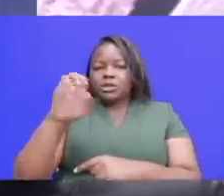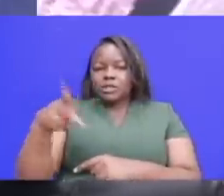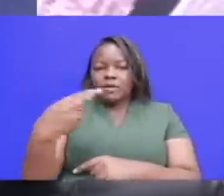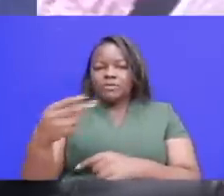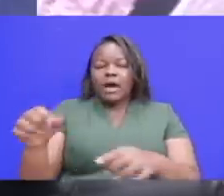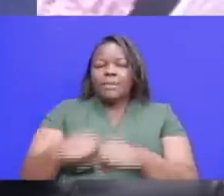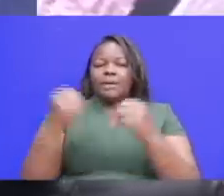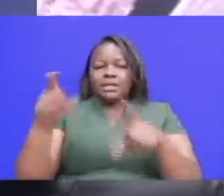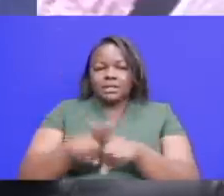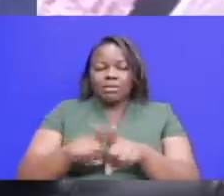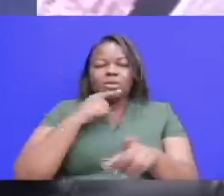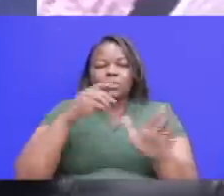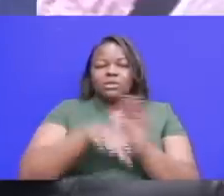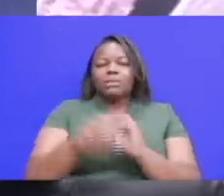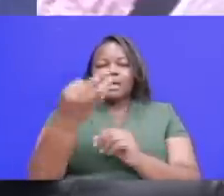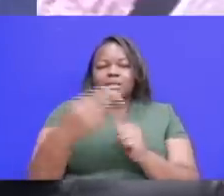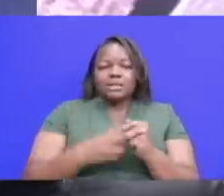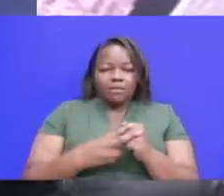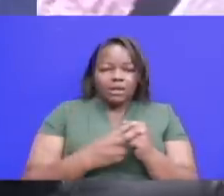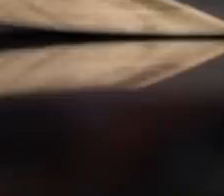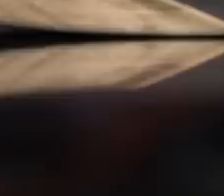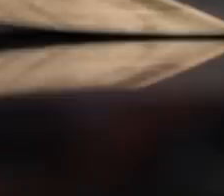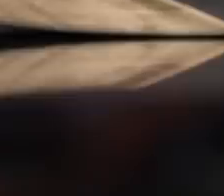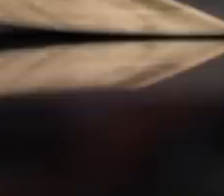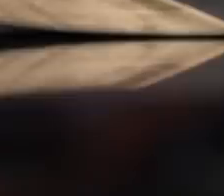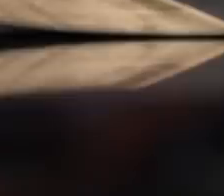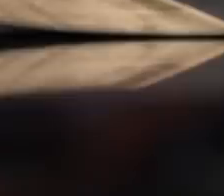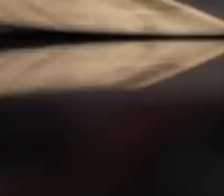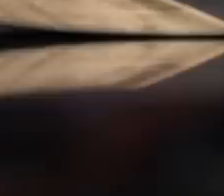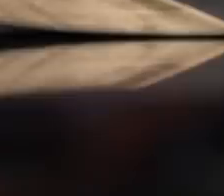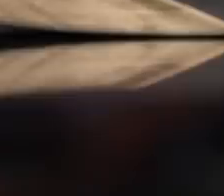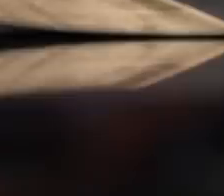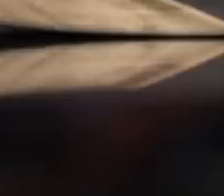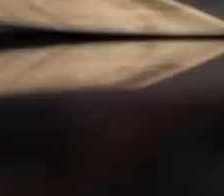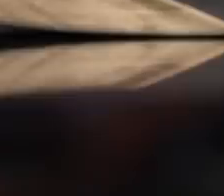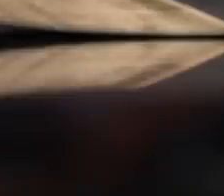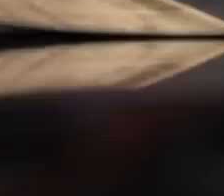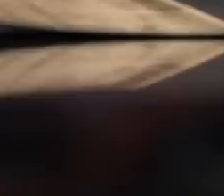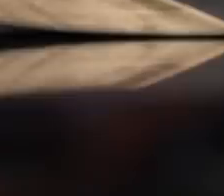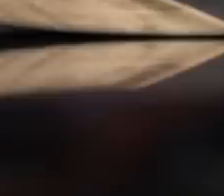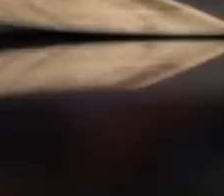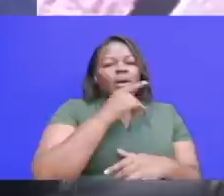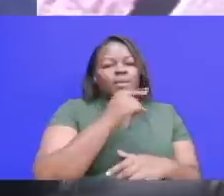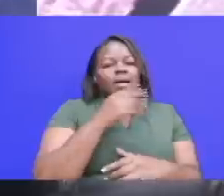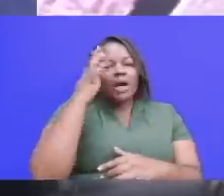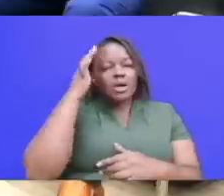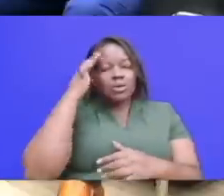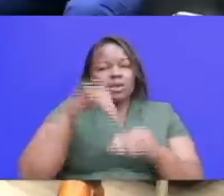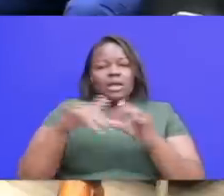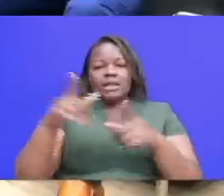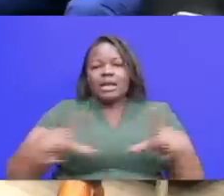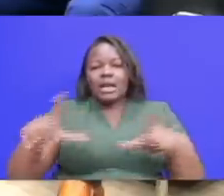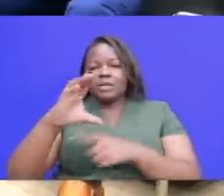37. Mm-hmm. And verse 1 says, and Jacob dwelt in the land wherein his father was a stranger, in the land of Canaan. Mm-hmm. And